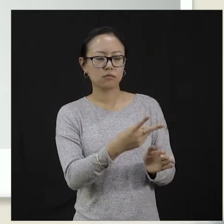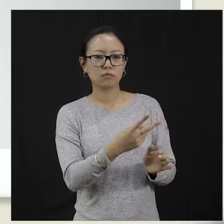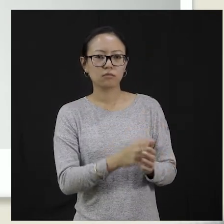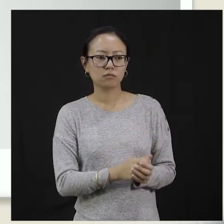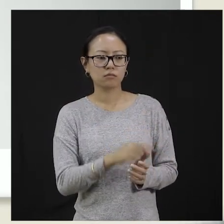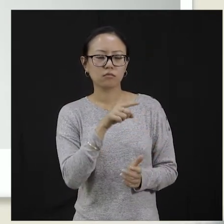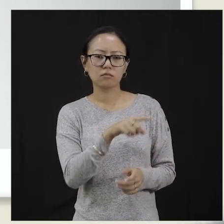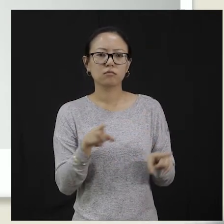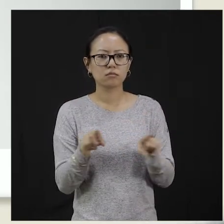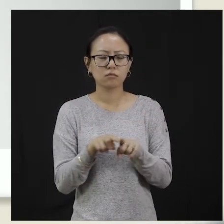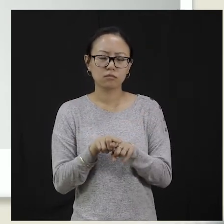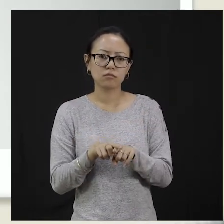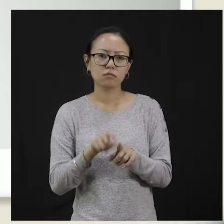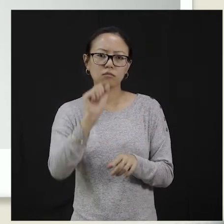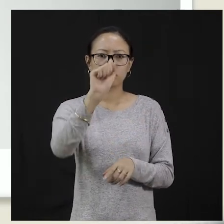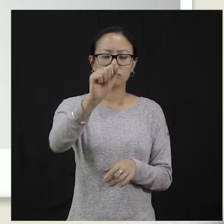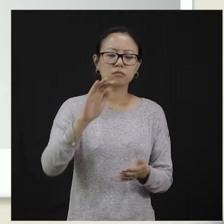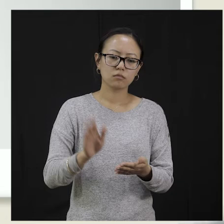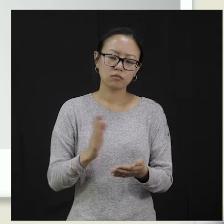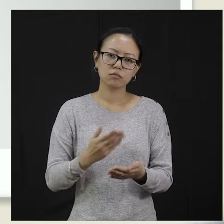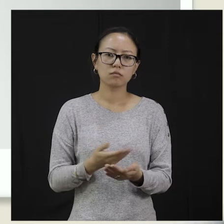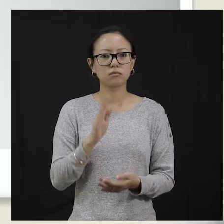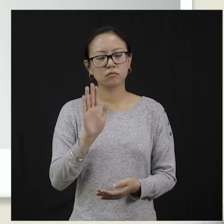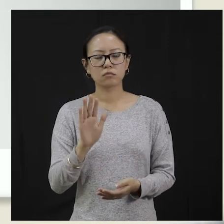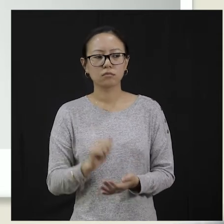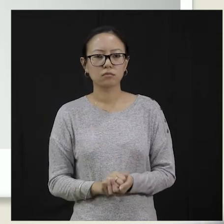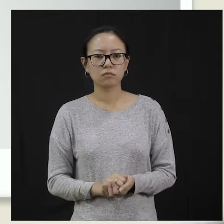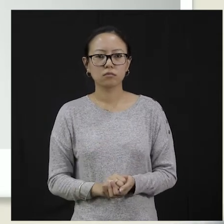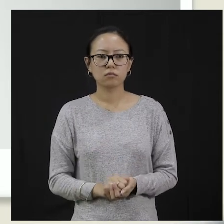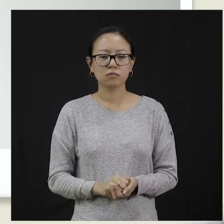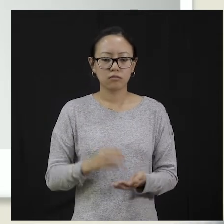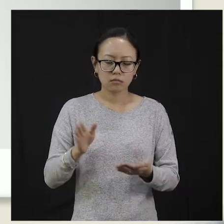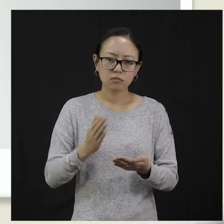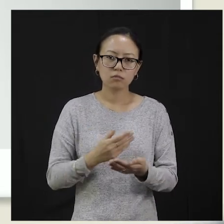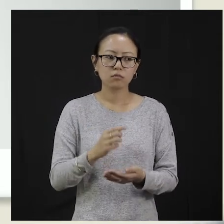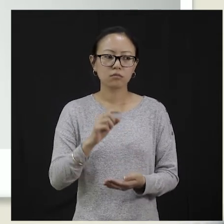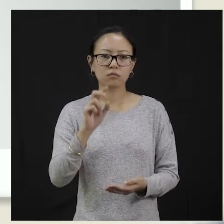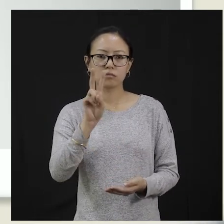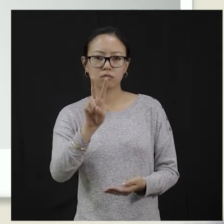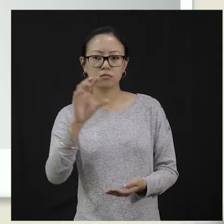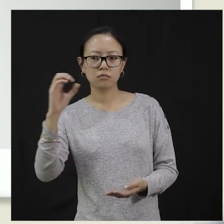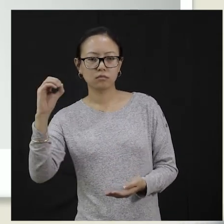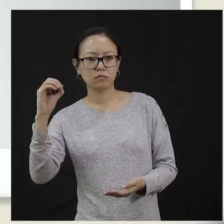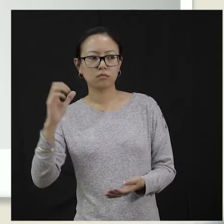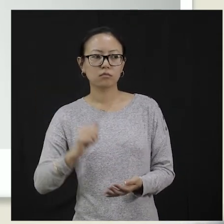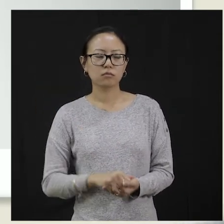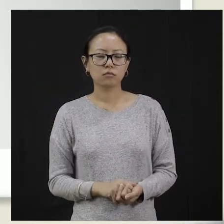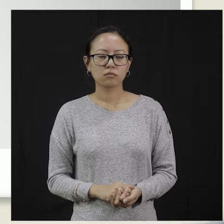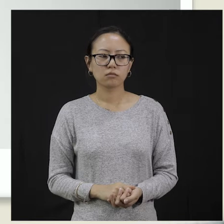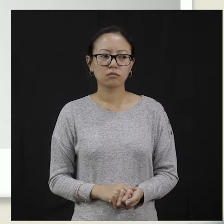in your textbook? Yes, this is in page number 20. You can see this picture in your textbook.